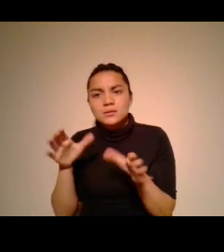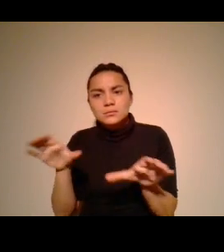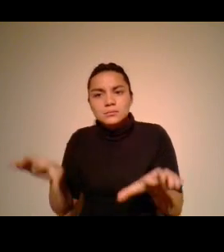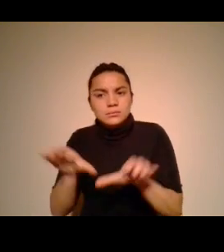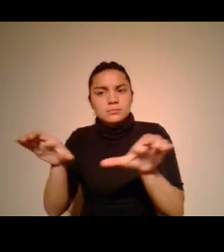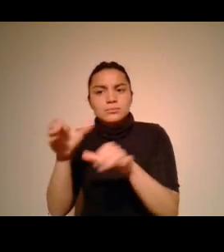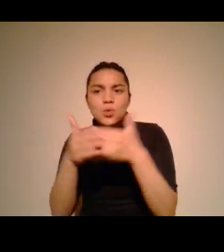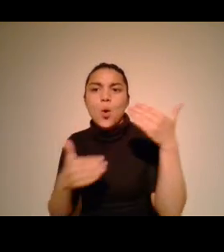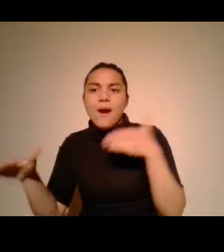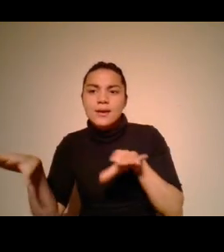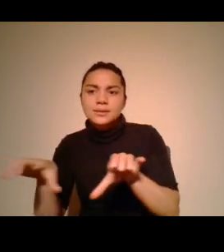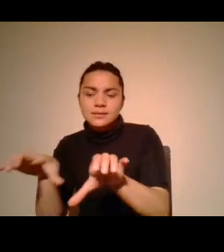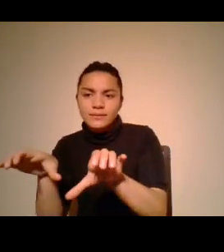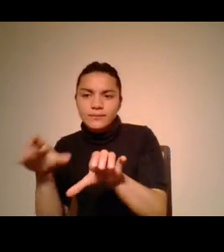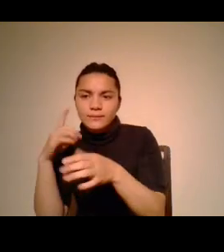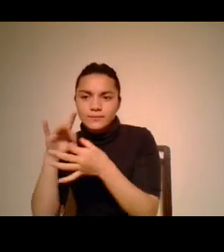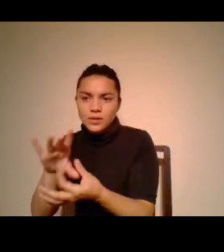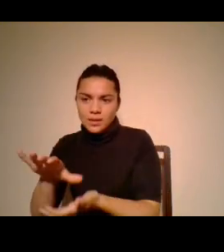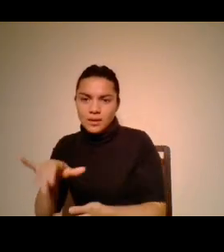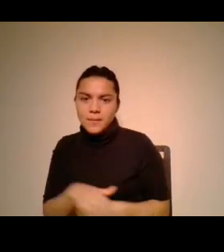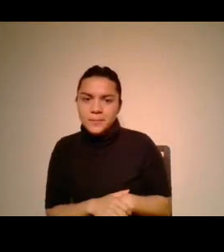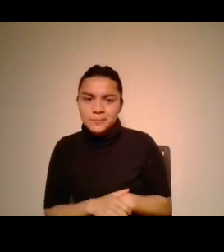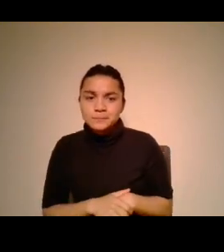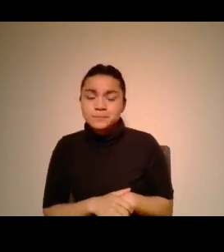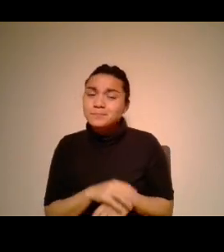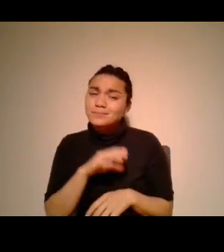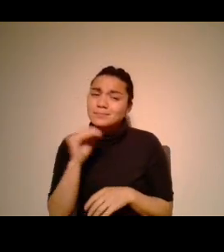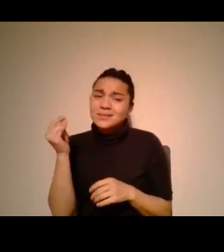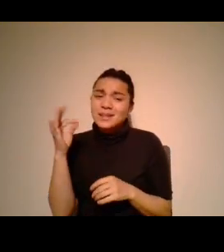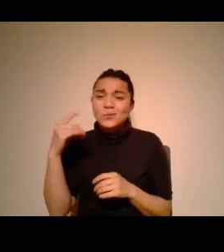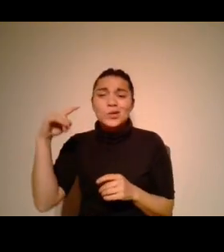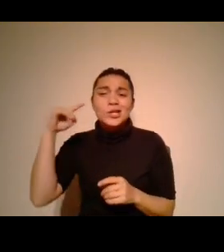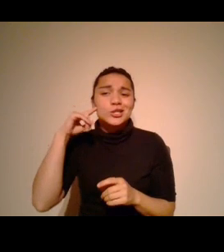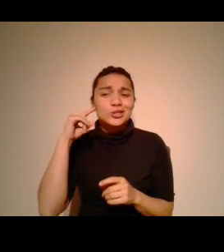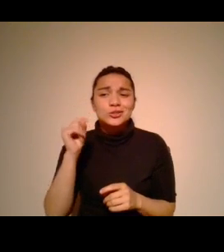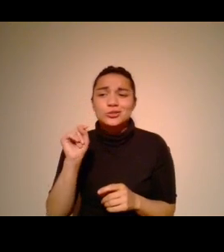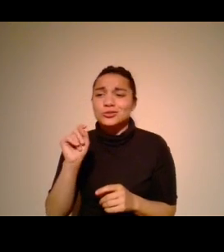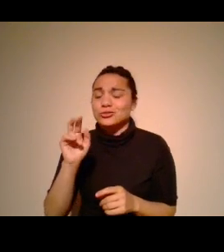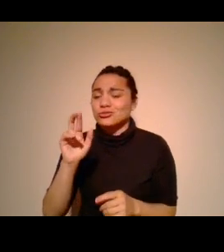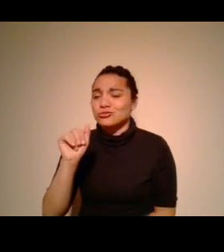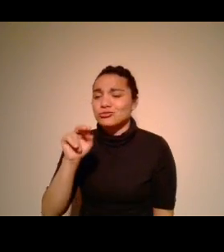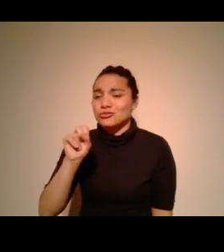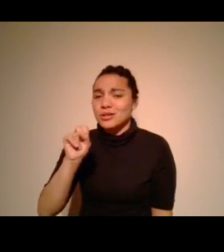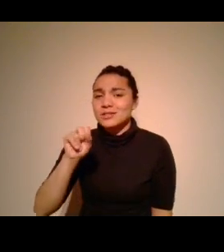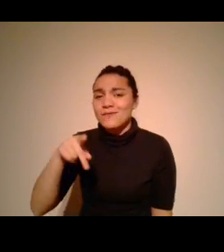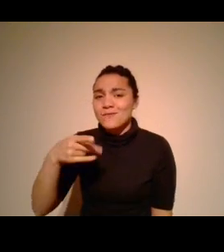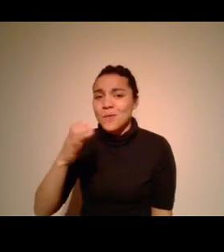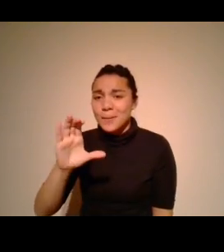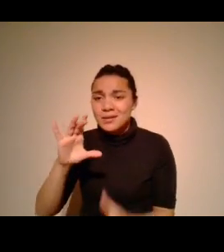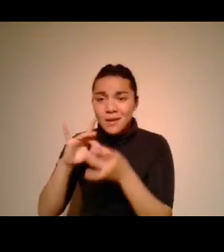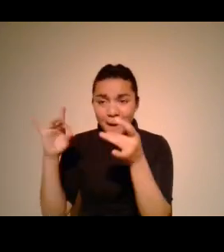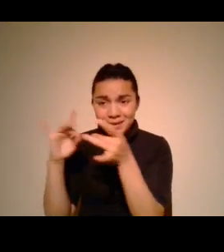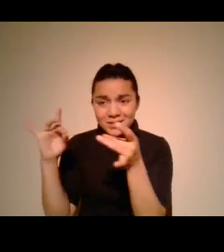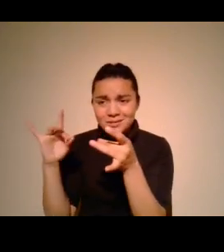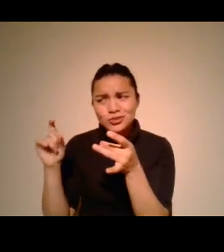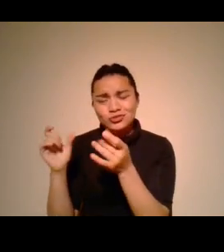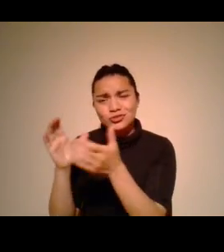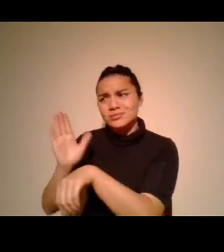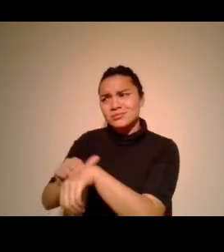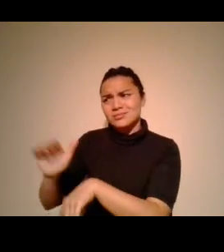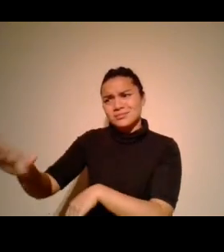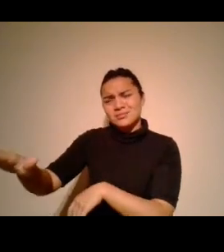Similarly, this is something where you should call out transphobic comments when you see them. And this is something,